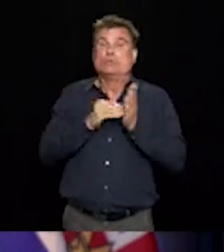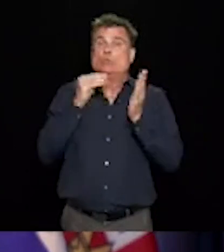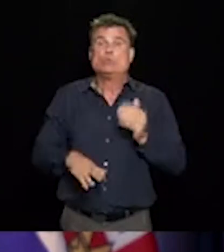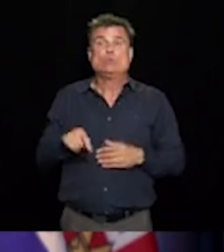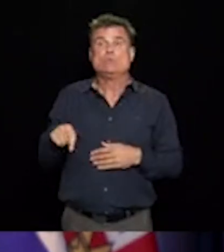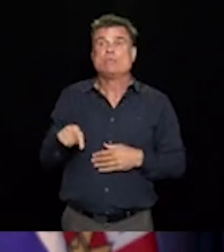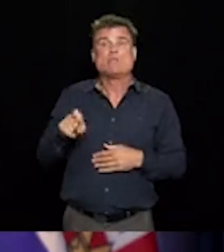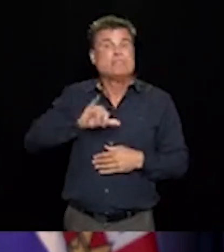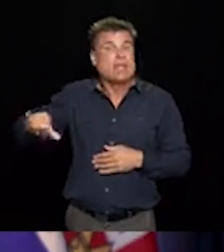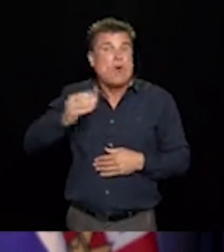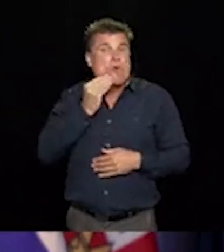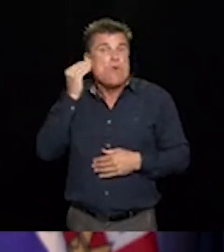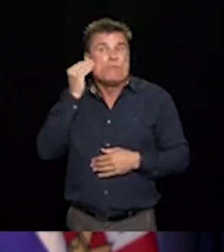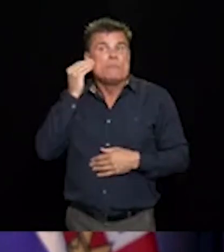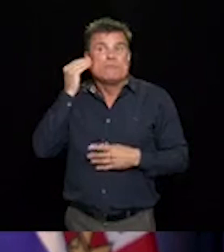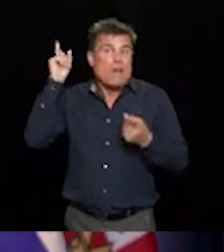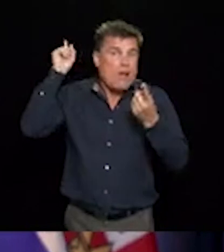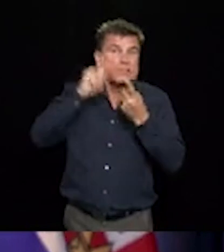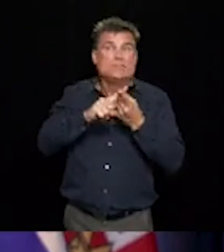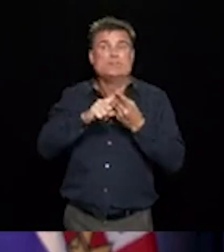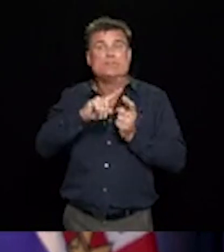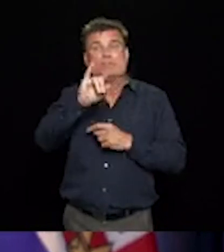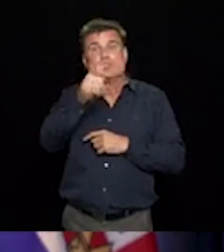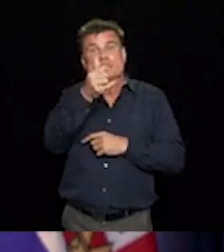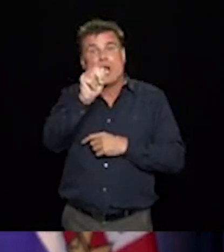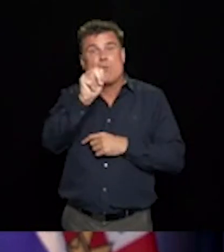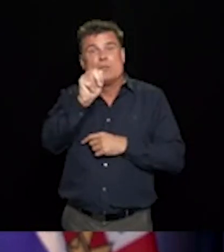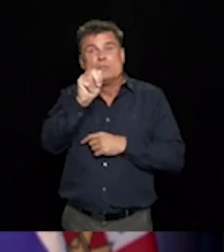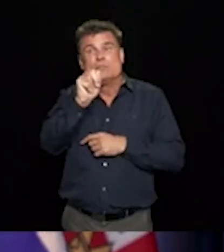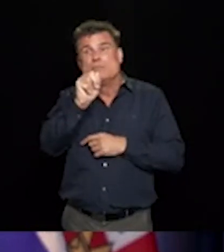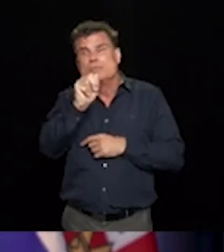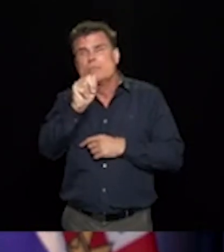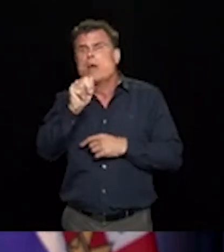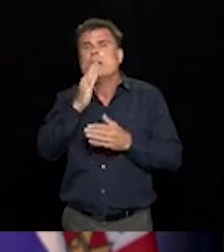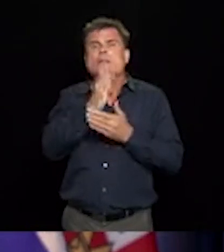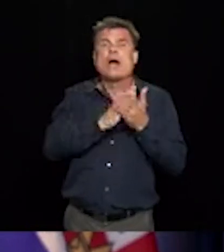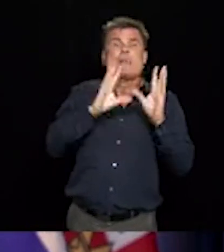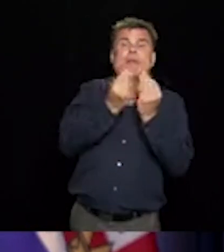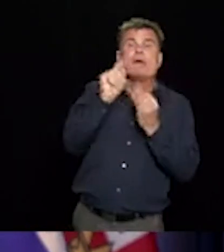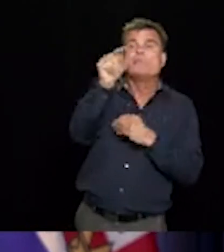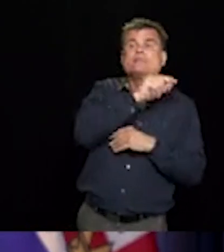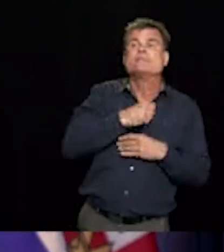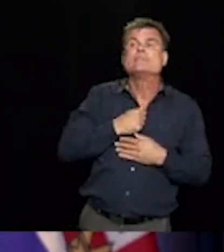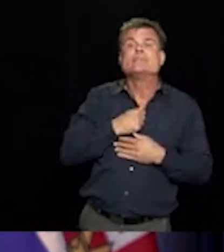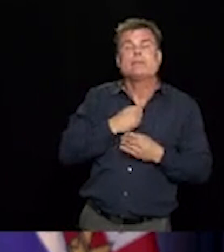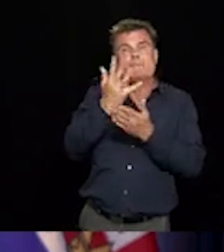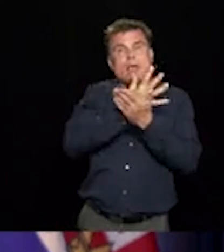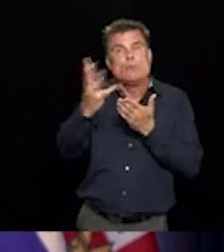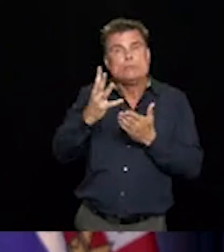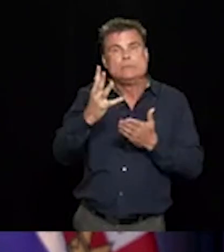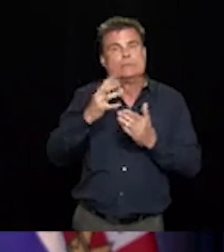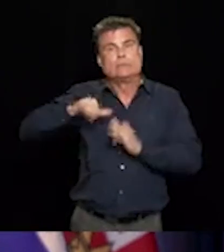while others can have their kids home for about 5 weeks as part of the first semester. And then there's all of this